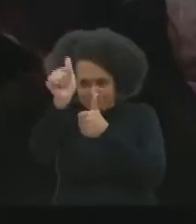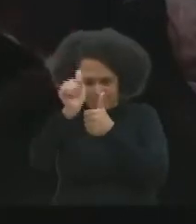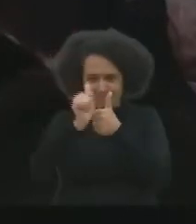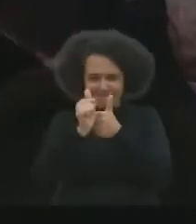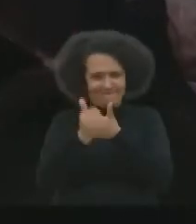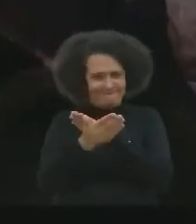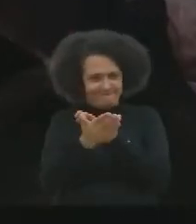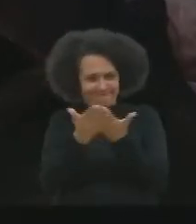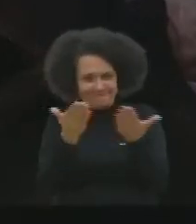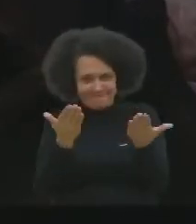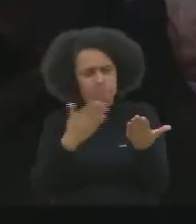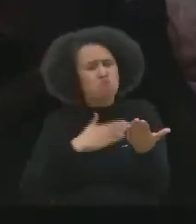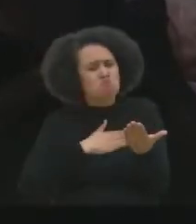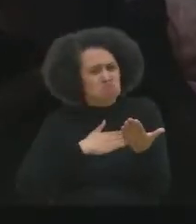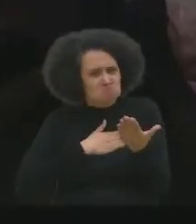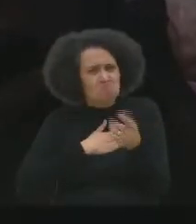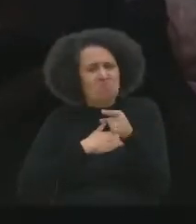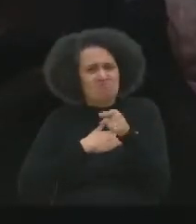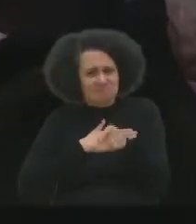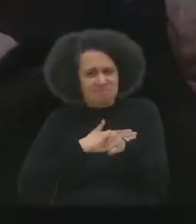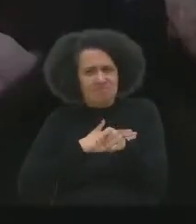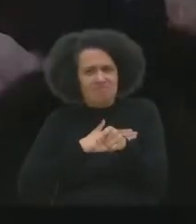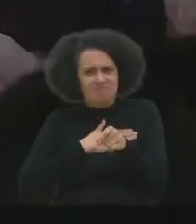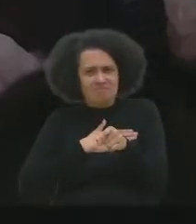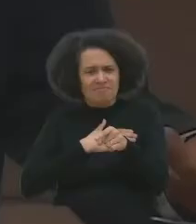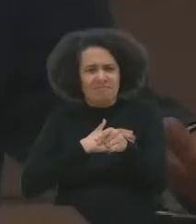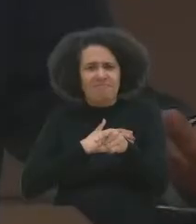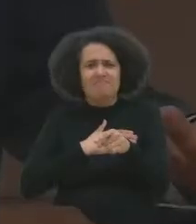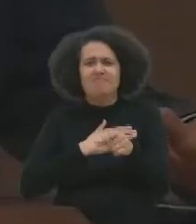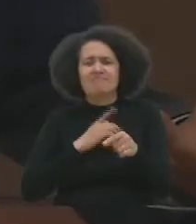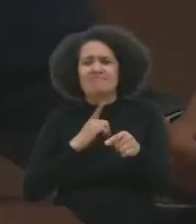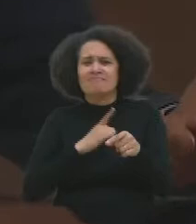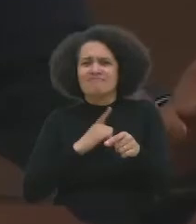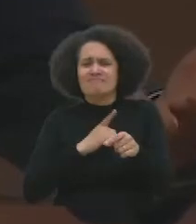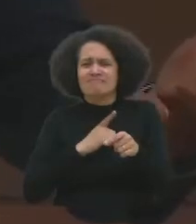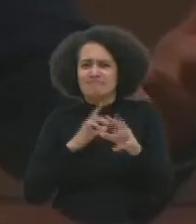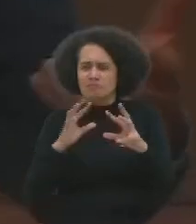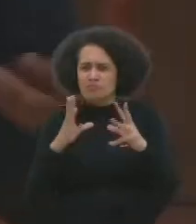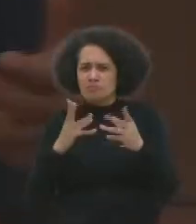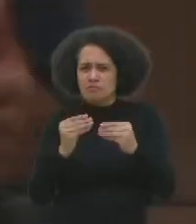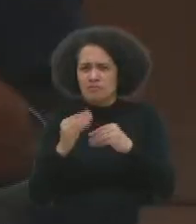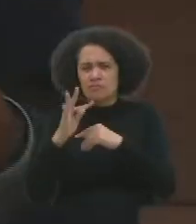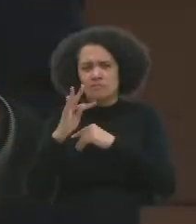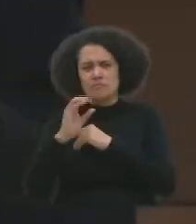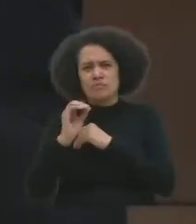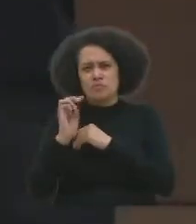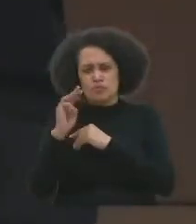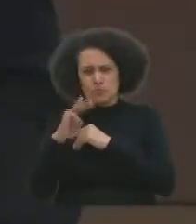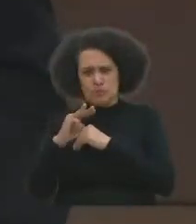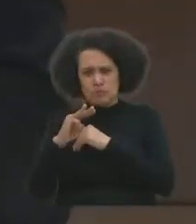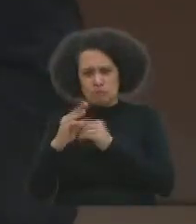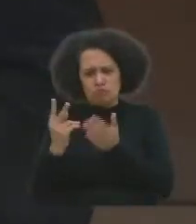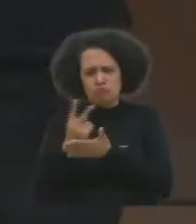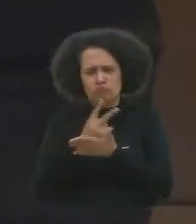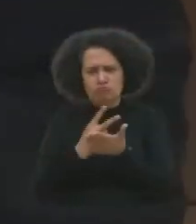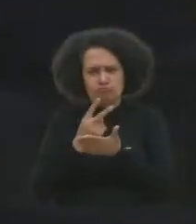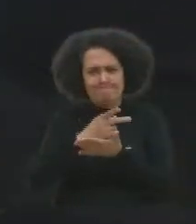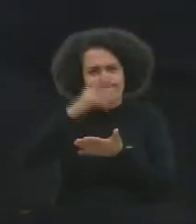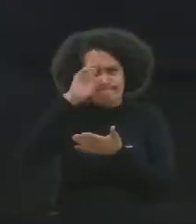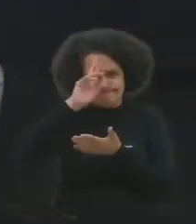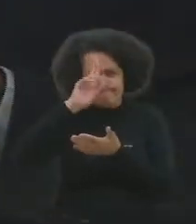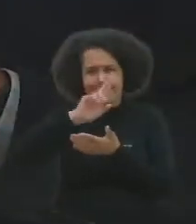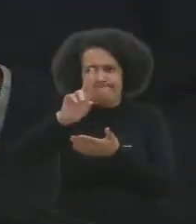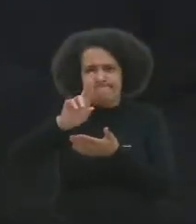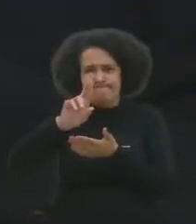like that. Eu gosto disso. If Thom begins to seek the Lord, se o Thom começa a buscar o Senhor, if